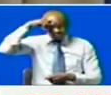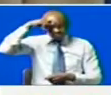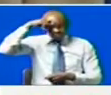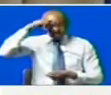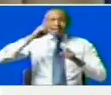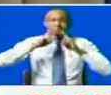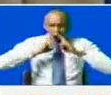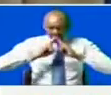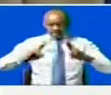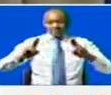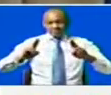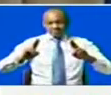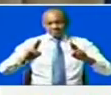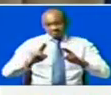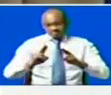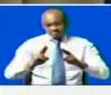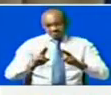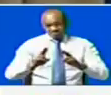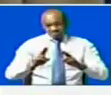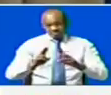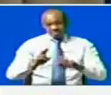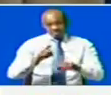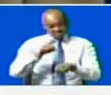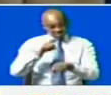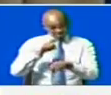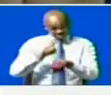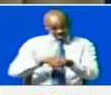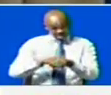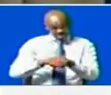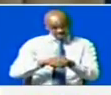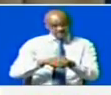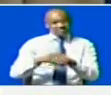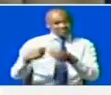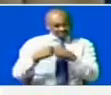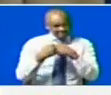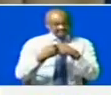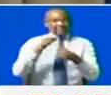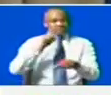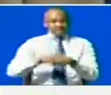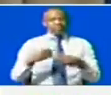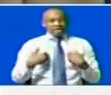and peace in these testing times.